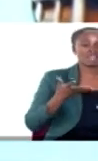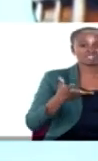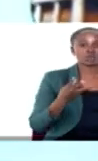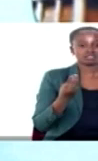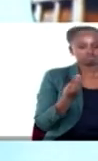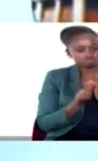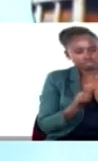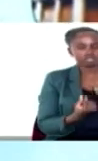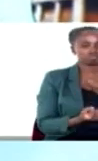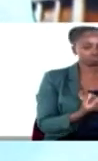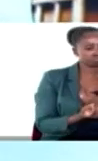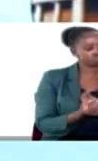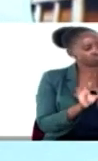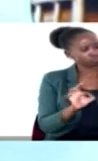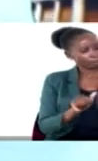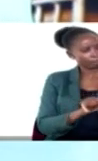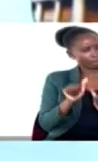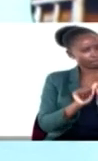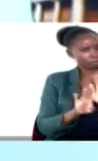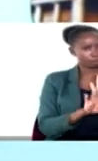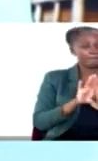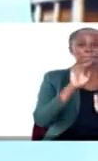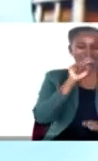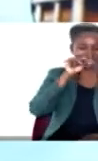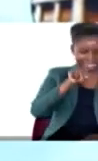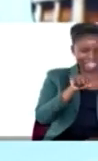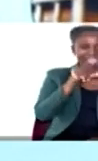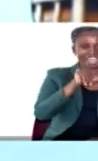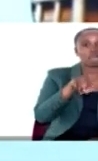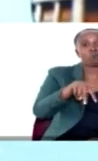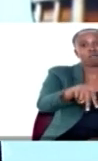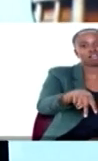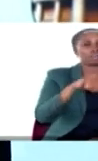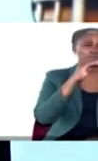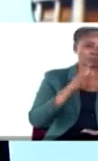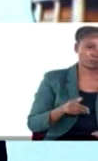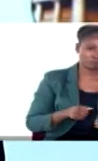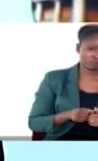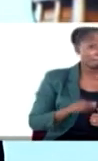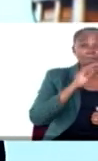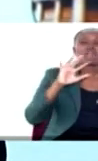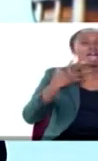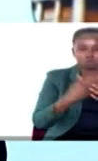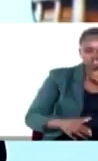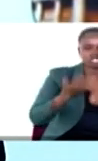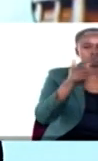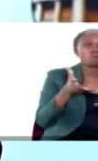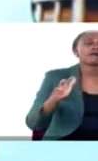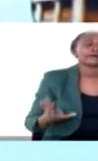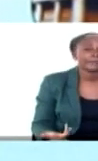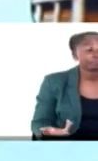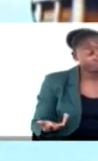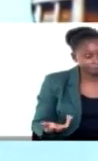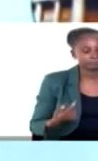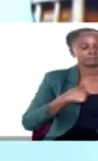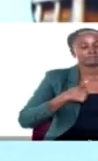are getting better, Nayele Walk. So what are we going to do to get there? We believe that